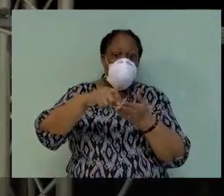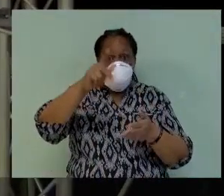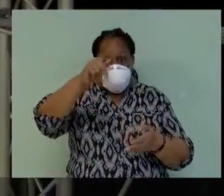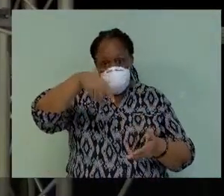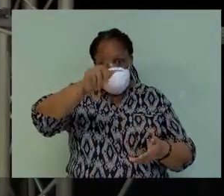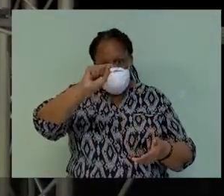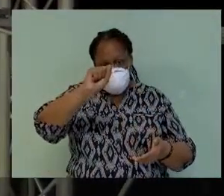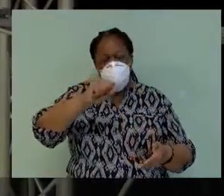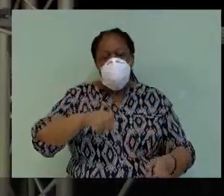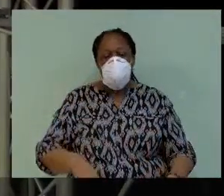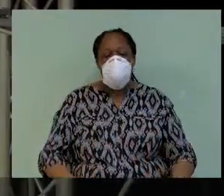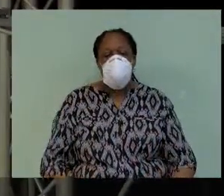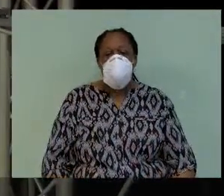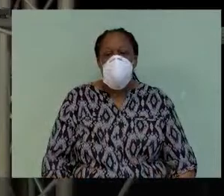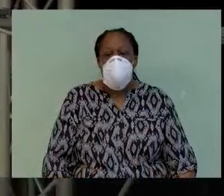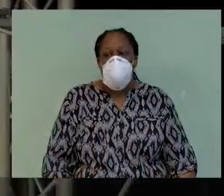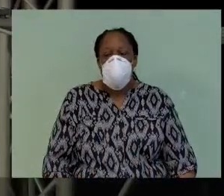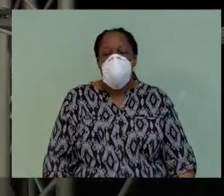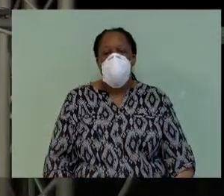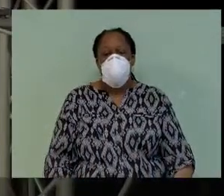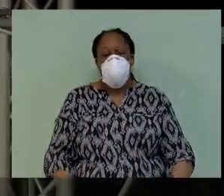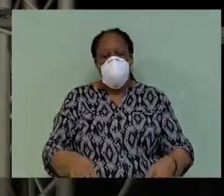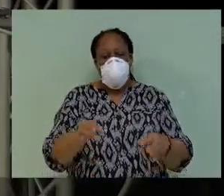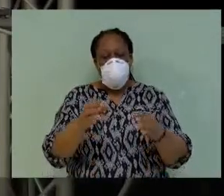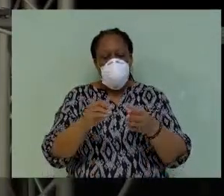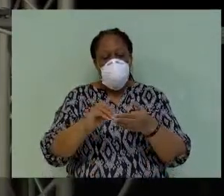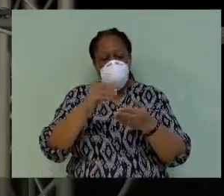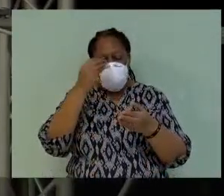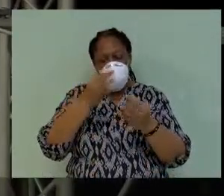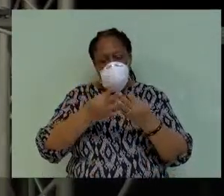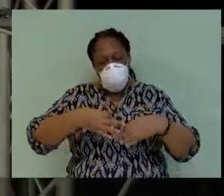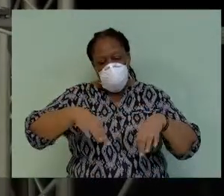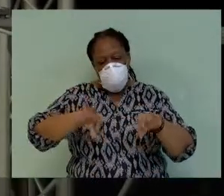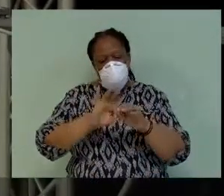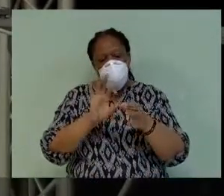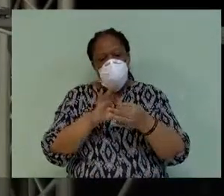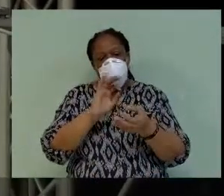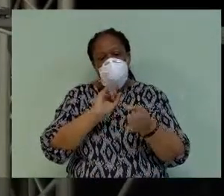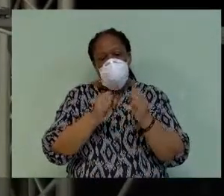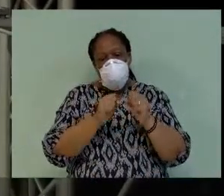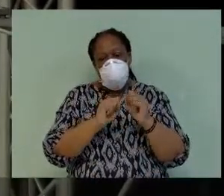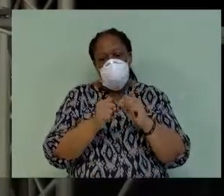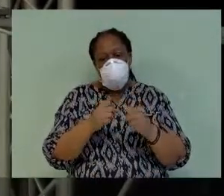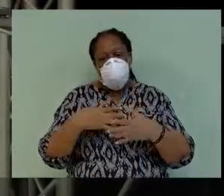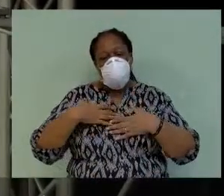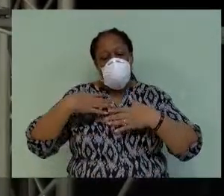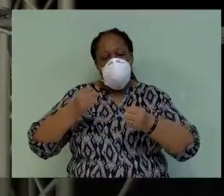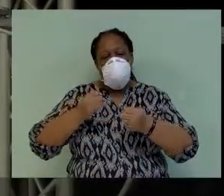sports and the importance of sports to keep us healthy and fit.